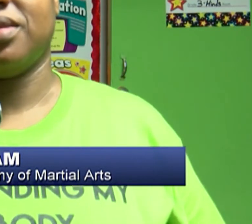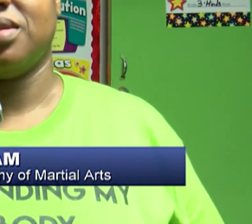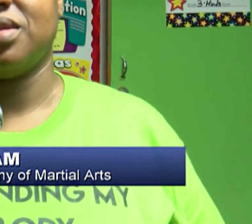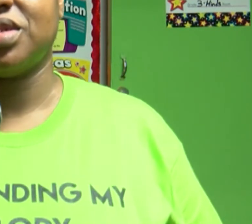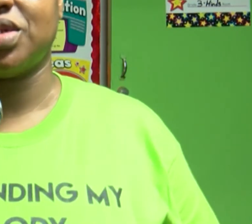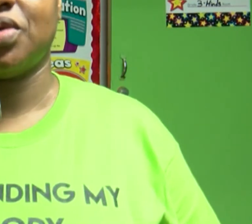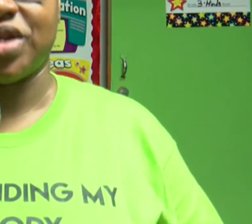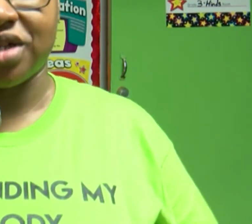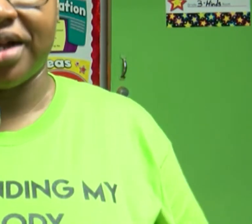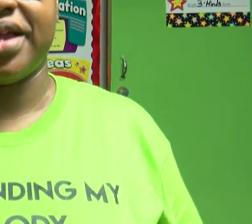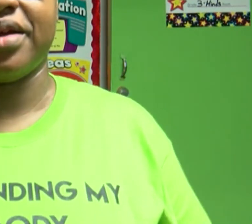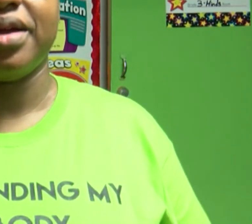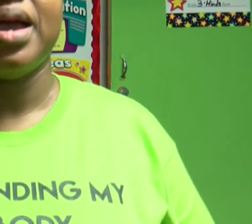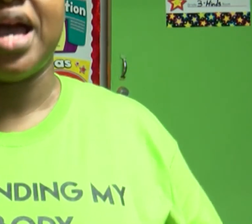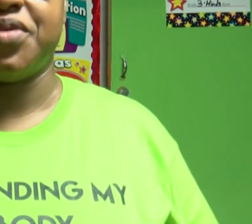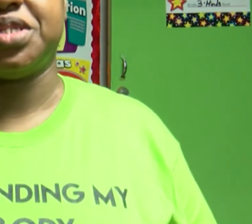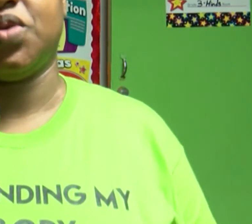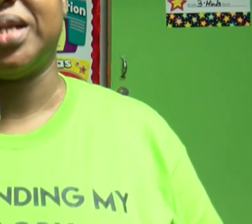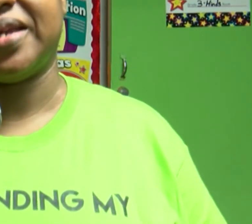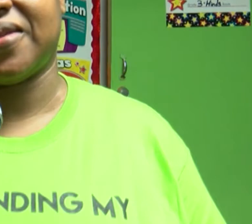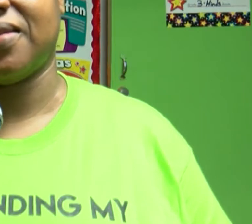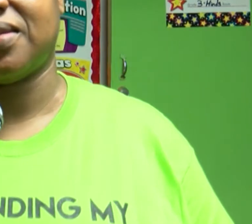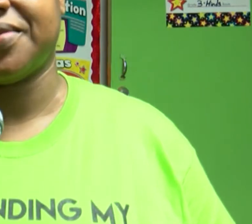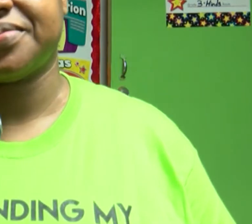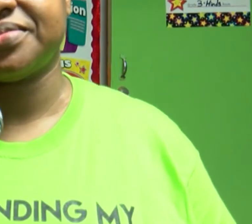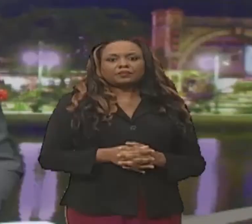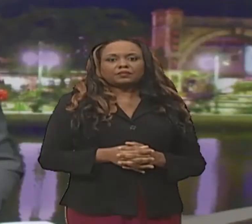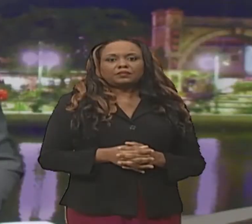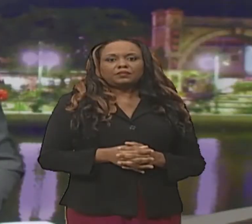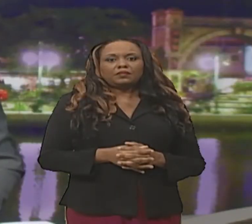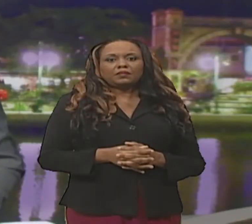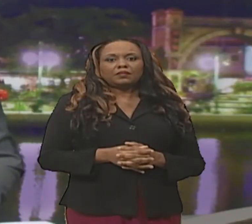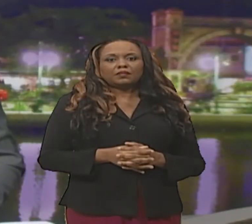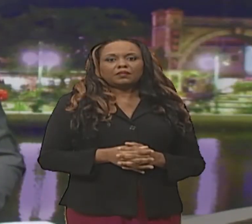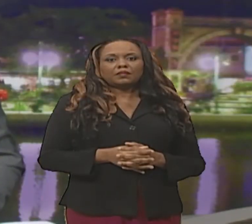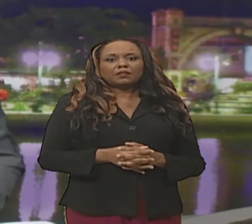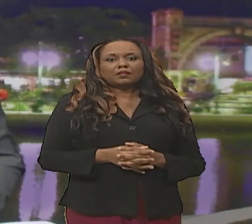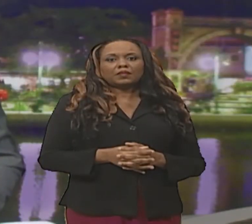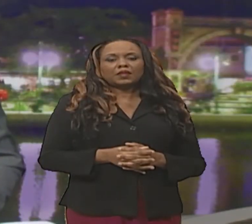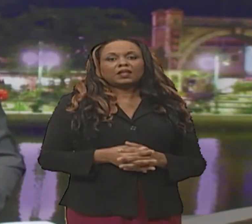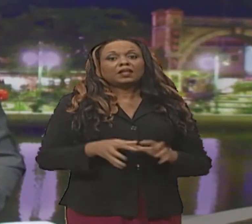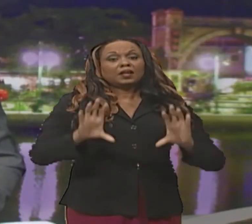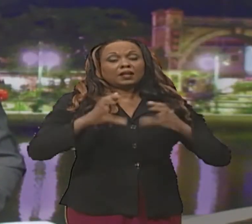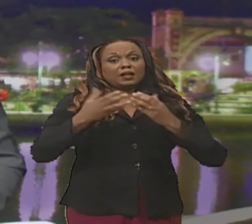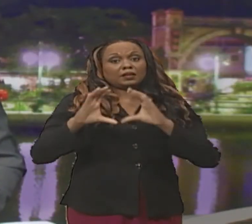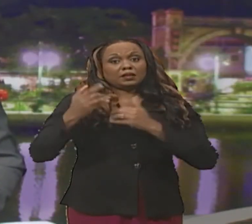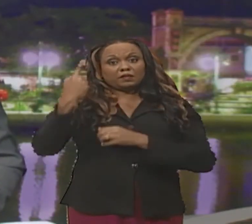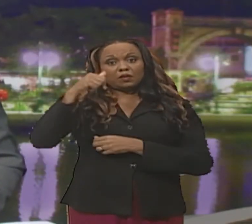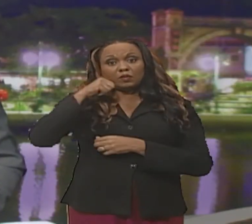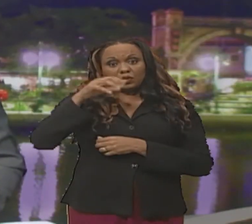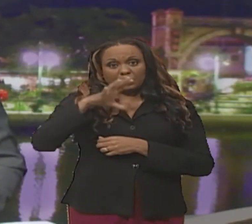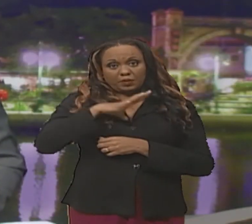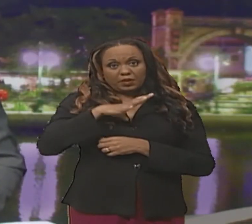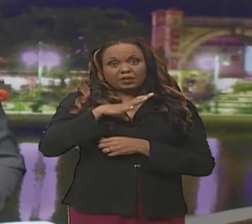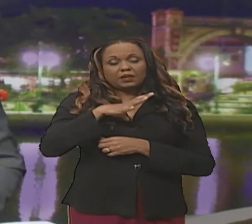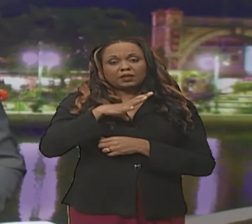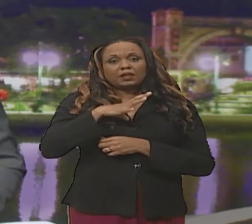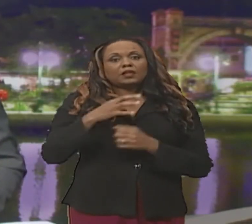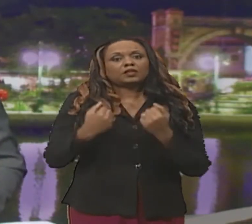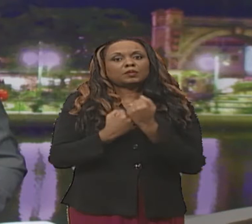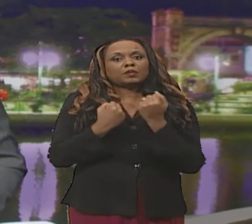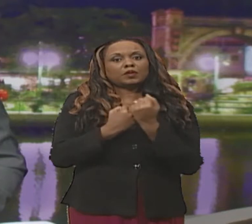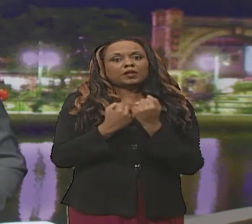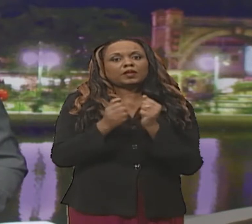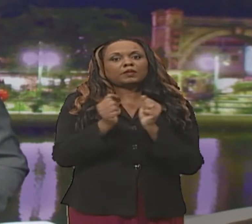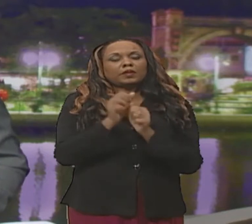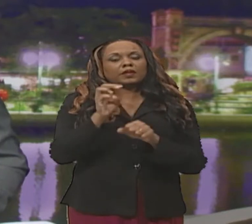we have to start somewhere. So we're starting here and we'll see where it takes us. And the classes are the brainchild of Member of Parliament for St. James South,